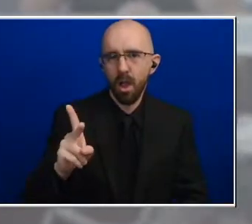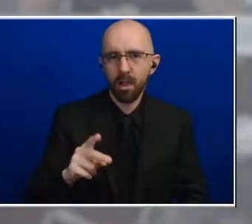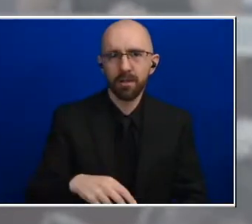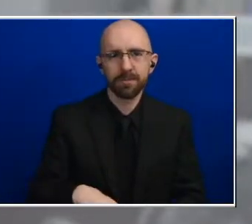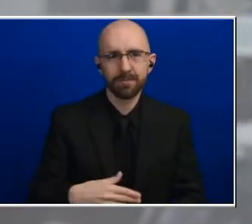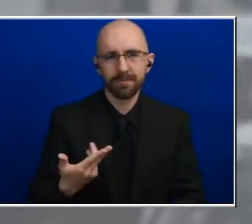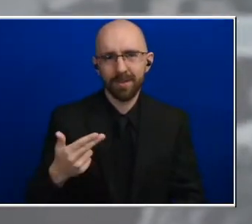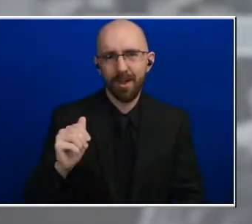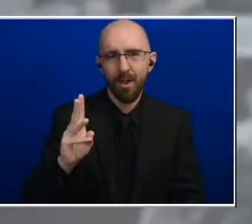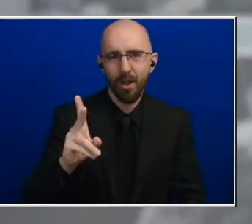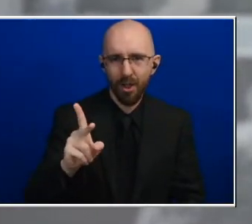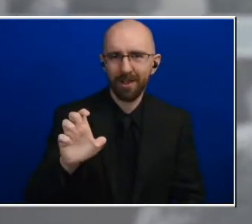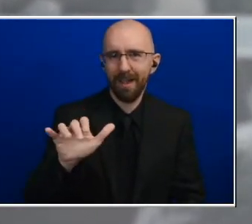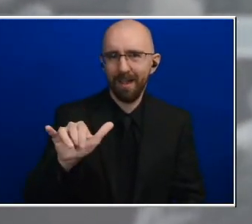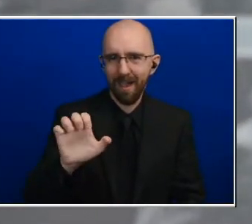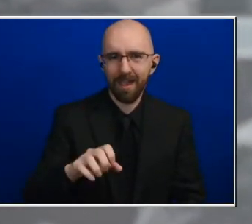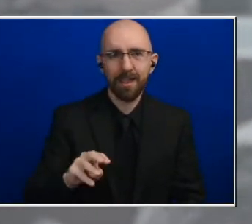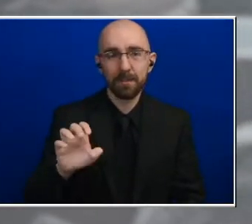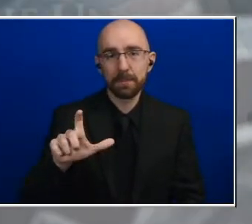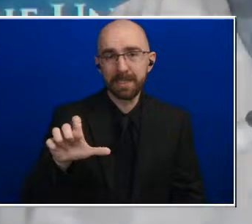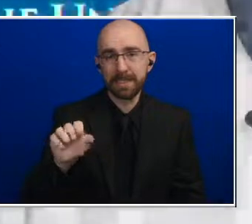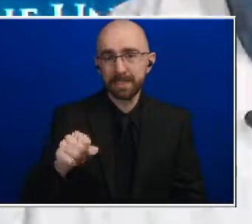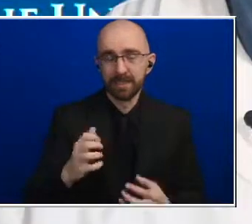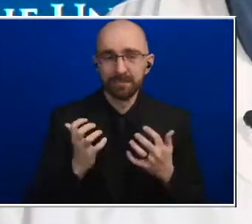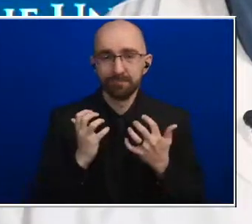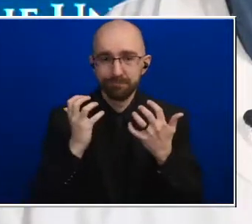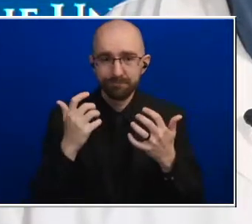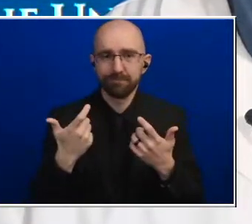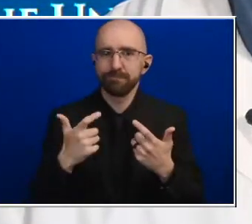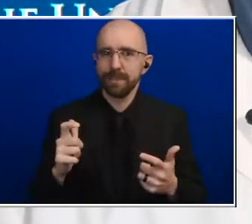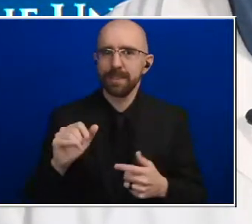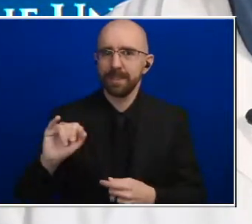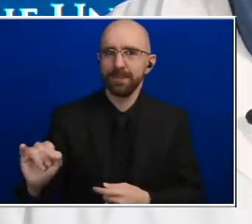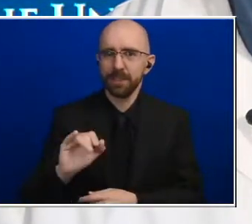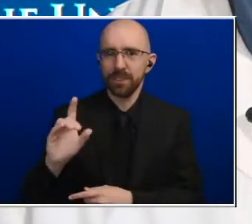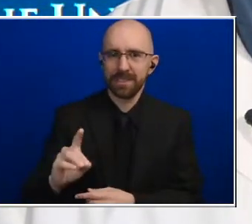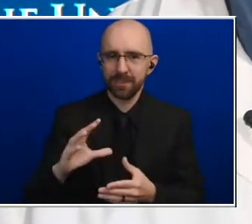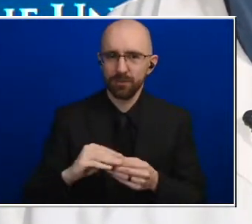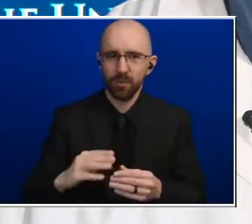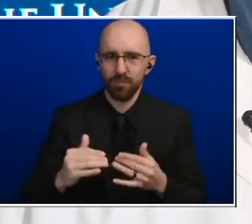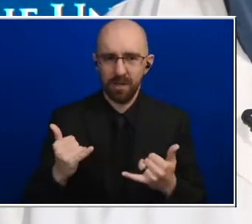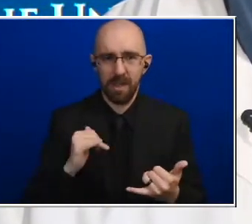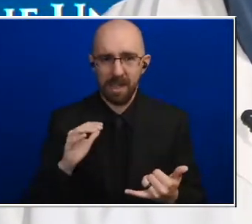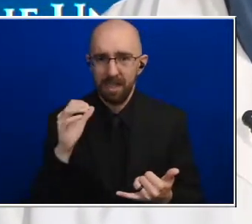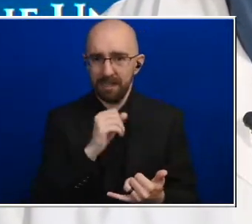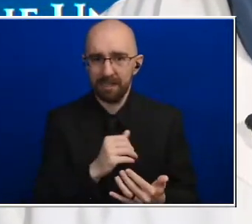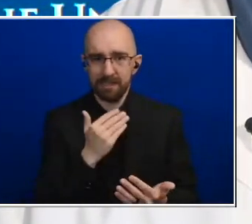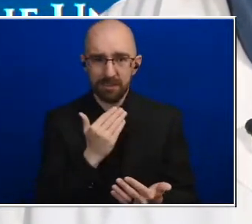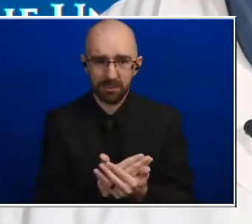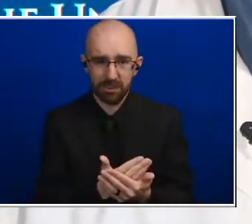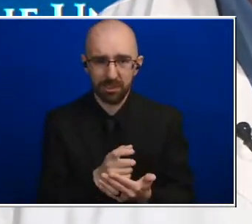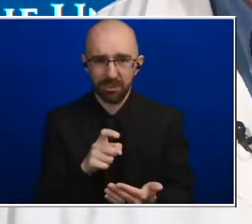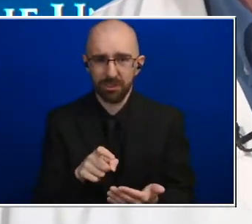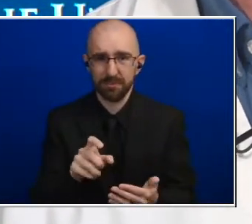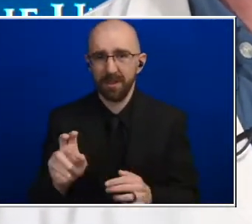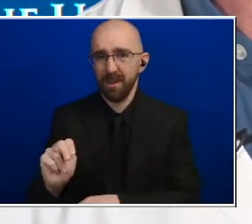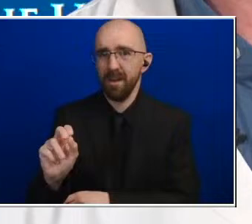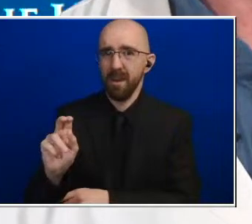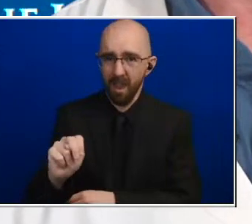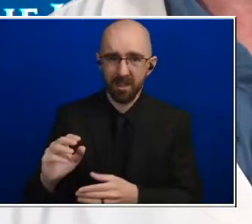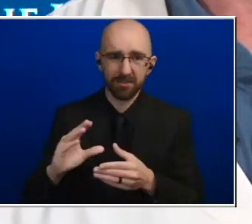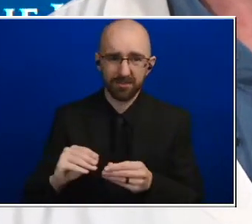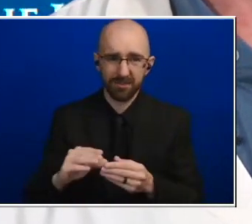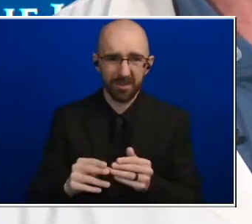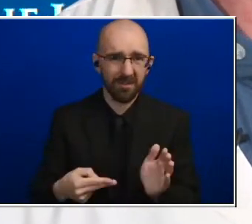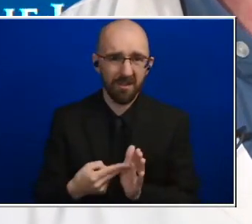Hey. Measles remain the biggest infectious disease story right now, which I guess is a good thing. I don't know. It should be a non-story, honestly. Yeah, so it